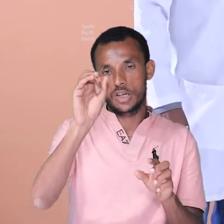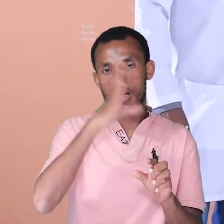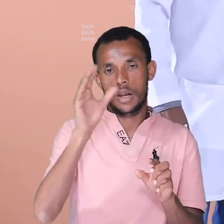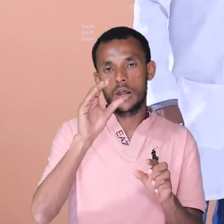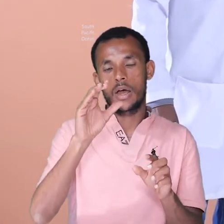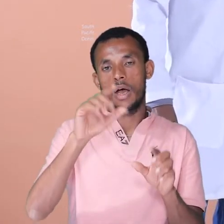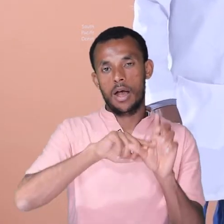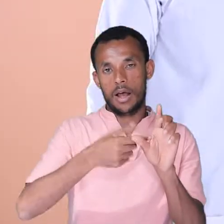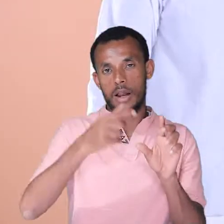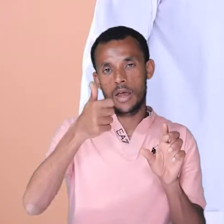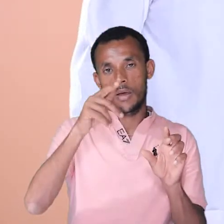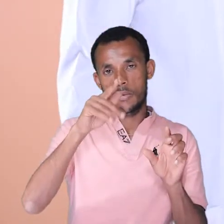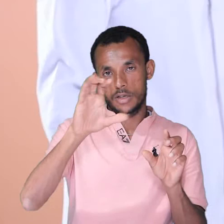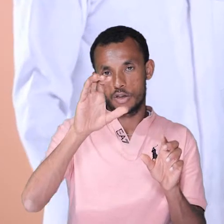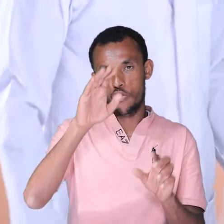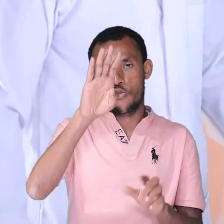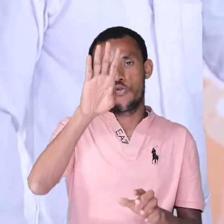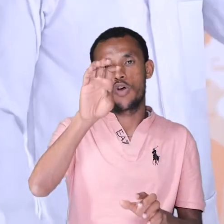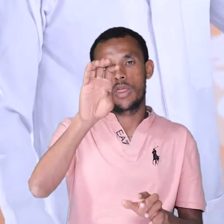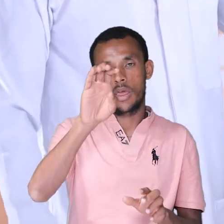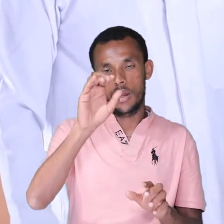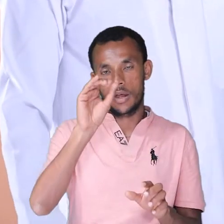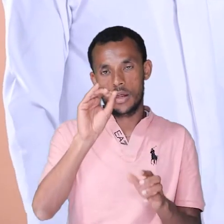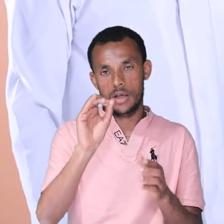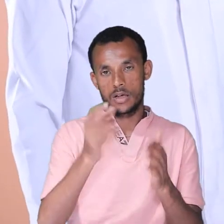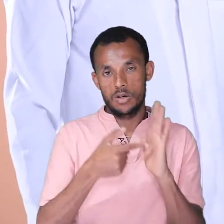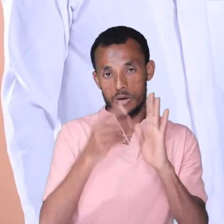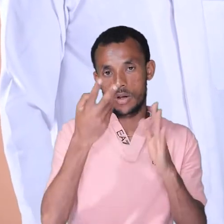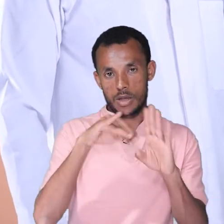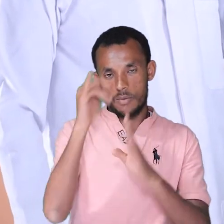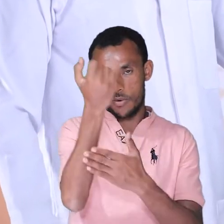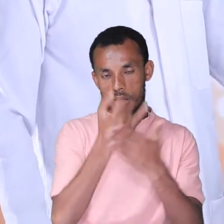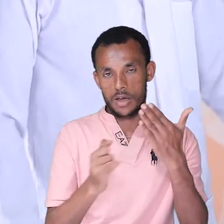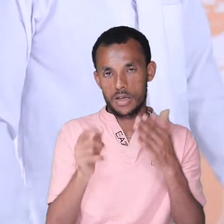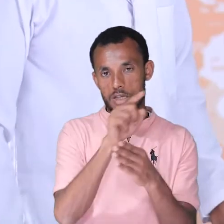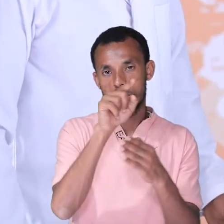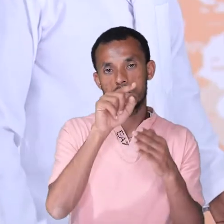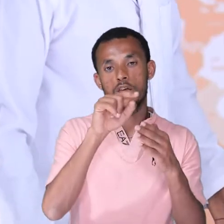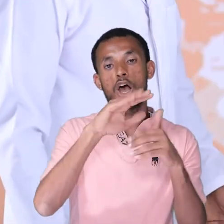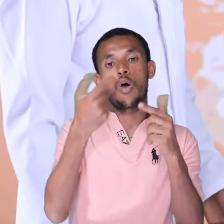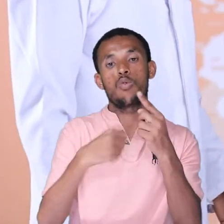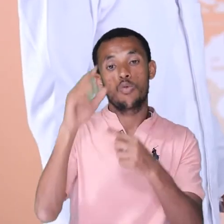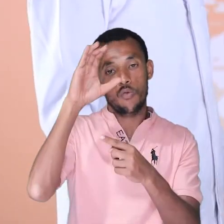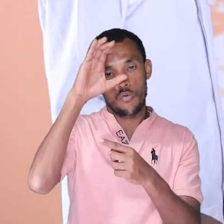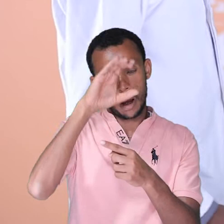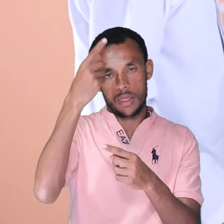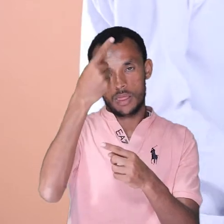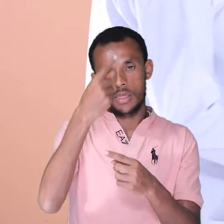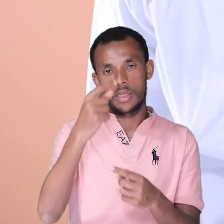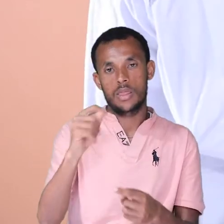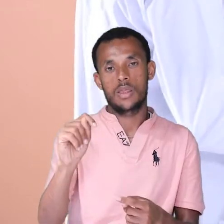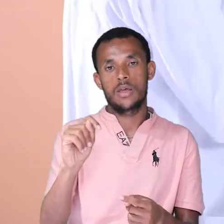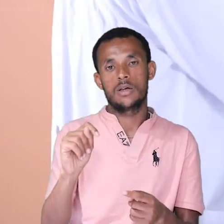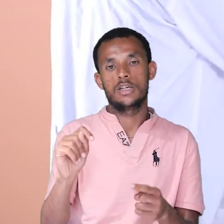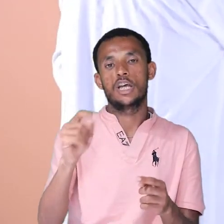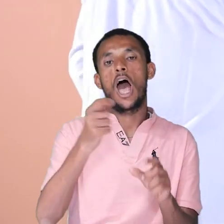angle APC is 40 degree as shown in the figure. Therefore, how to find